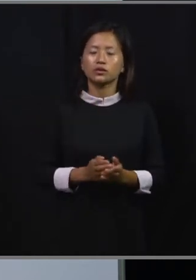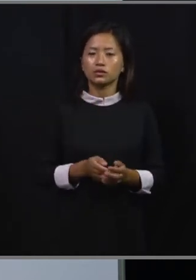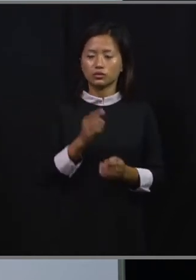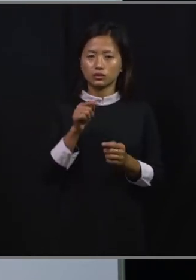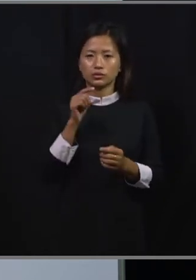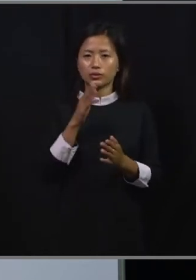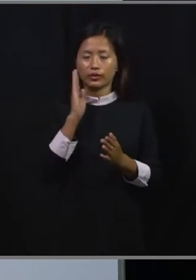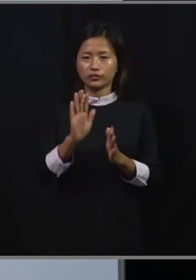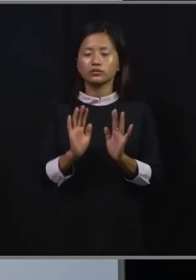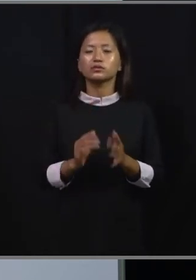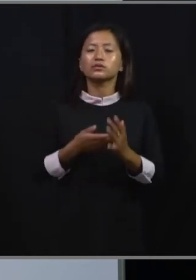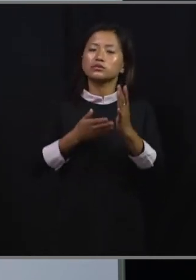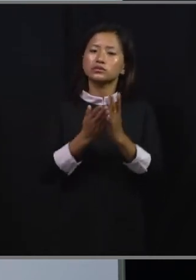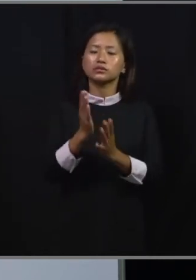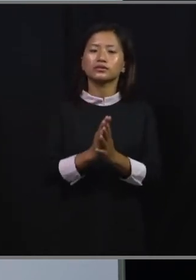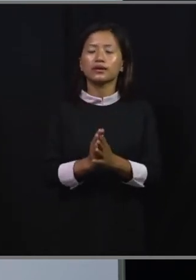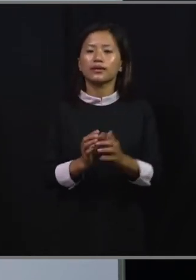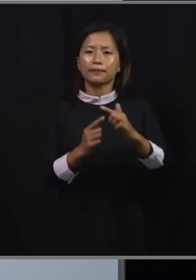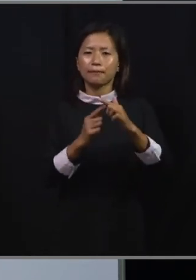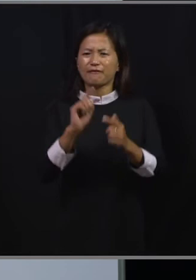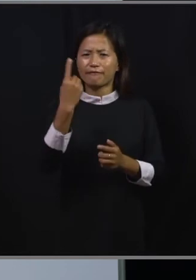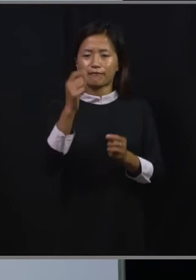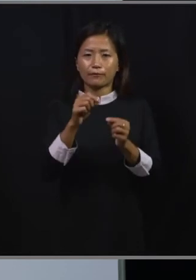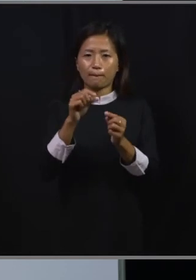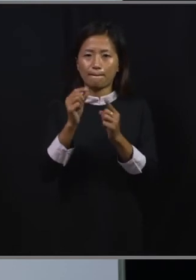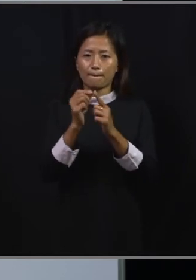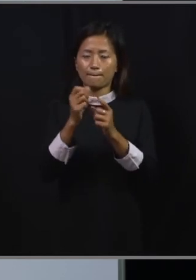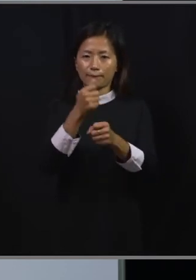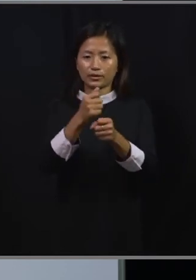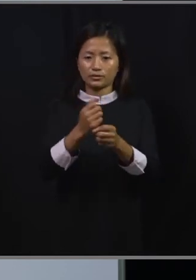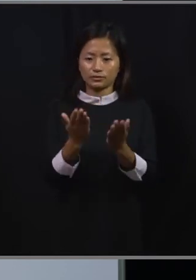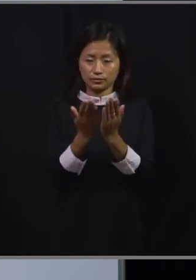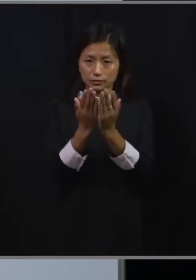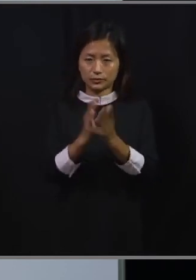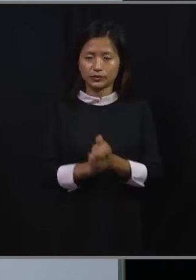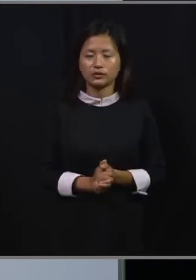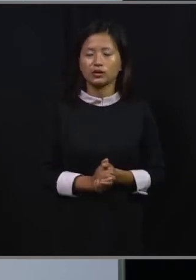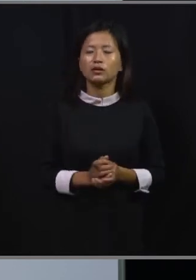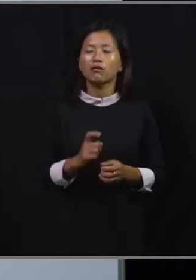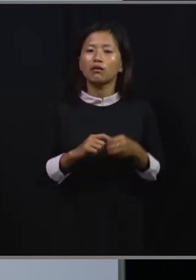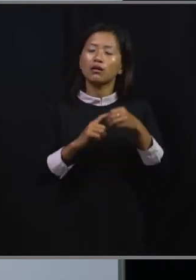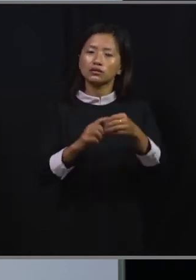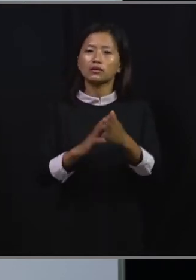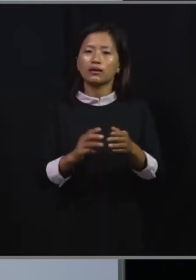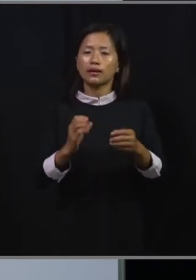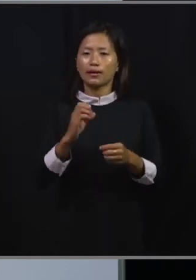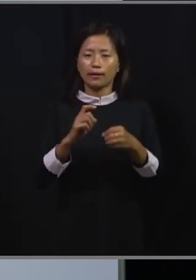first page, you will get everything. Okay, ER and all these things. Sometimes they might ask you MCQ questions. Okay, MCQ